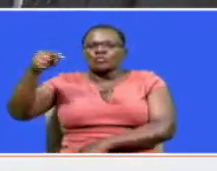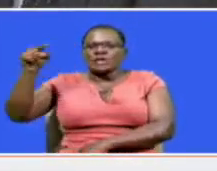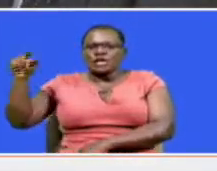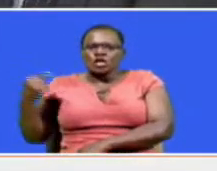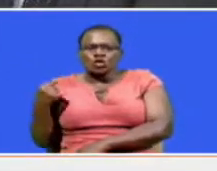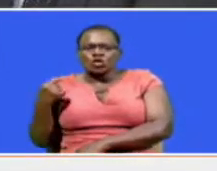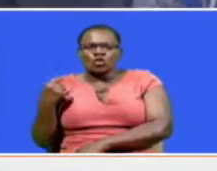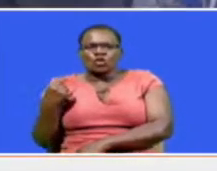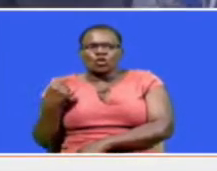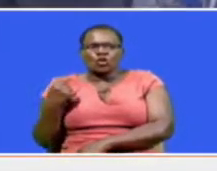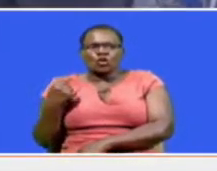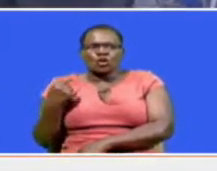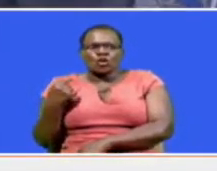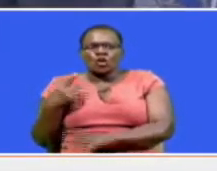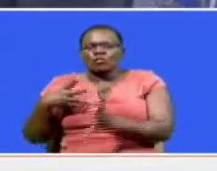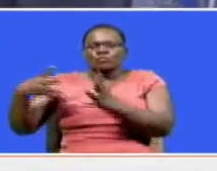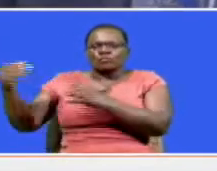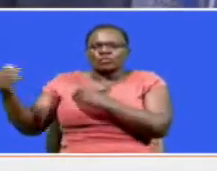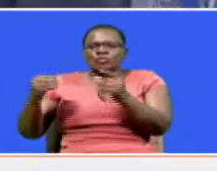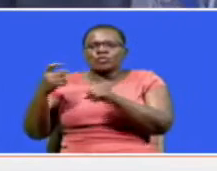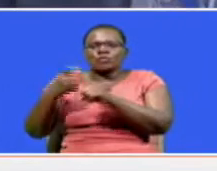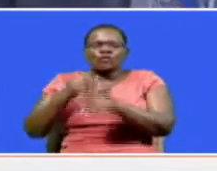2.9 wanadokezwa kutoroka makwao.